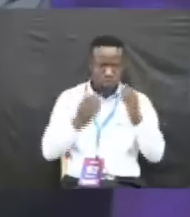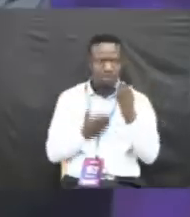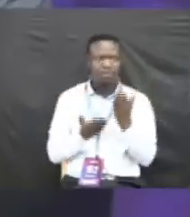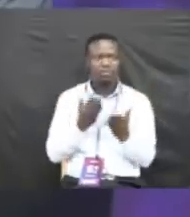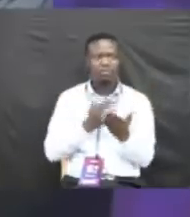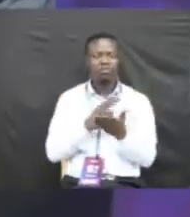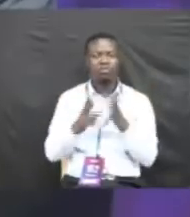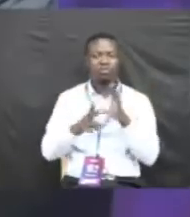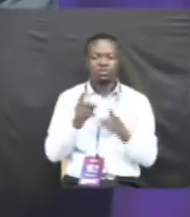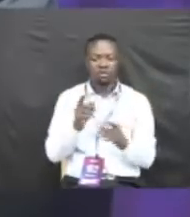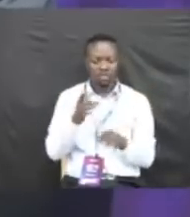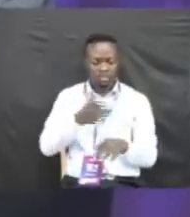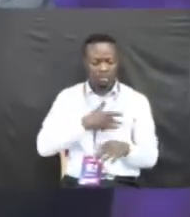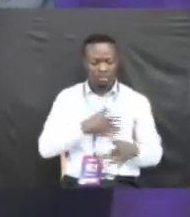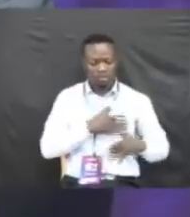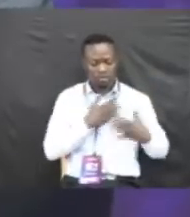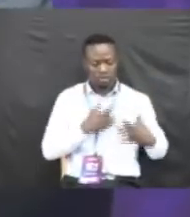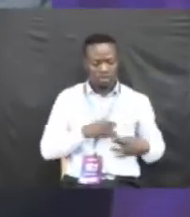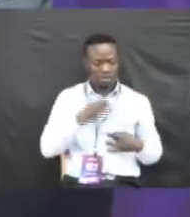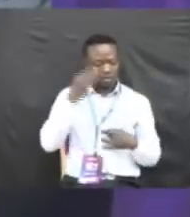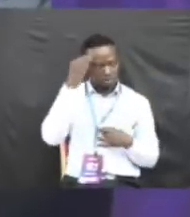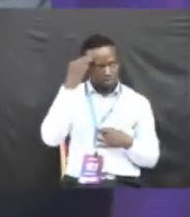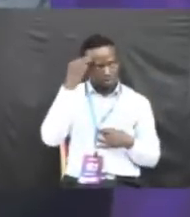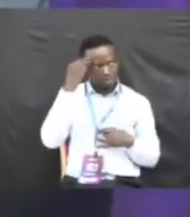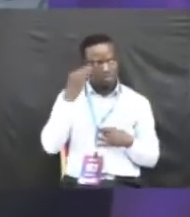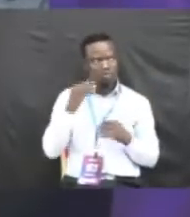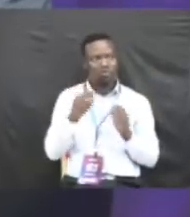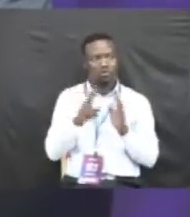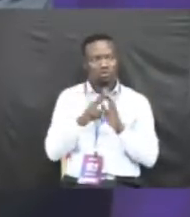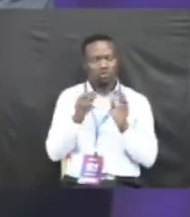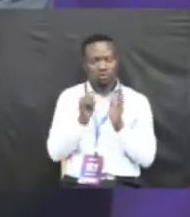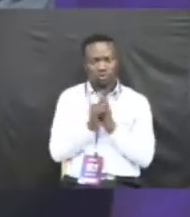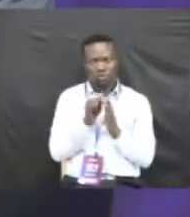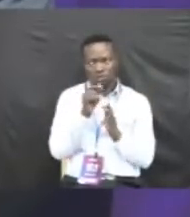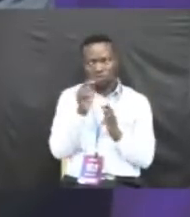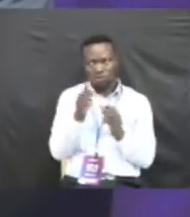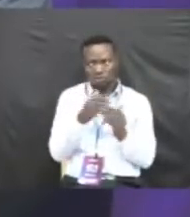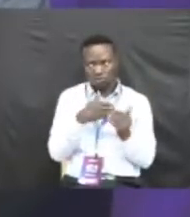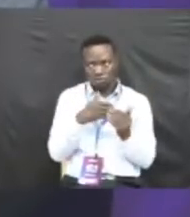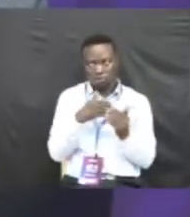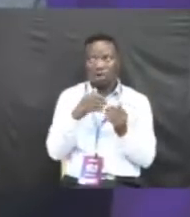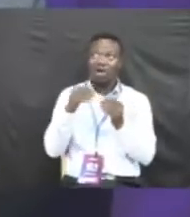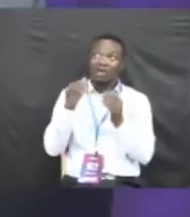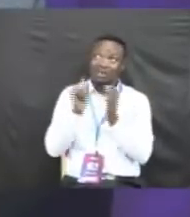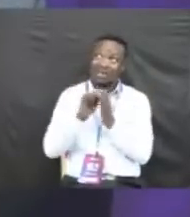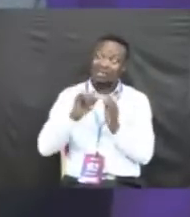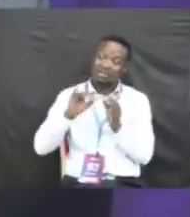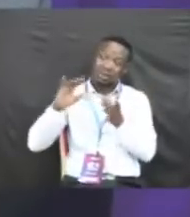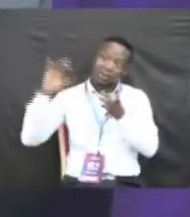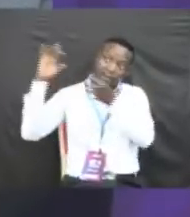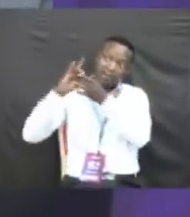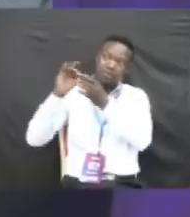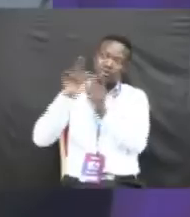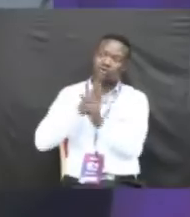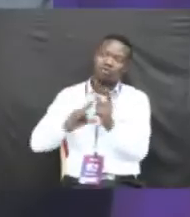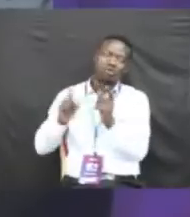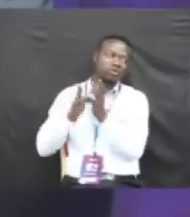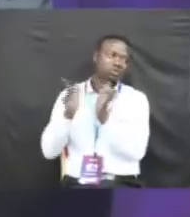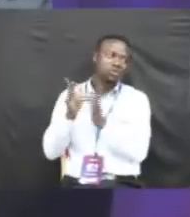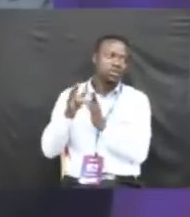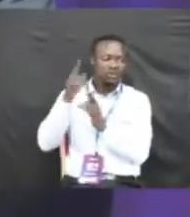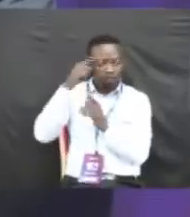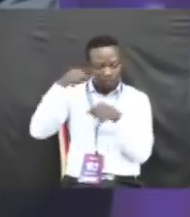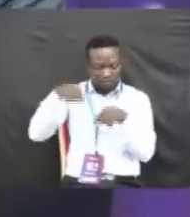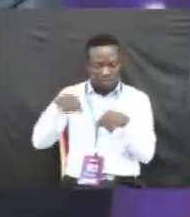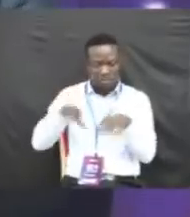illuminate your hearts and minds with the intent of our Lord Jesus Christ for this season,